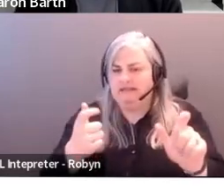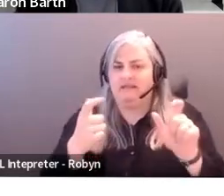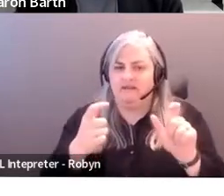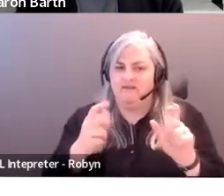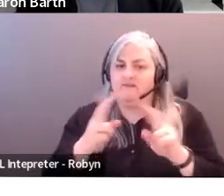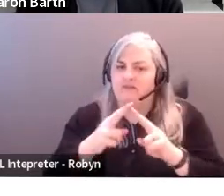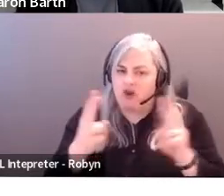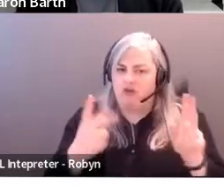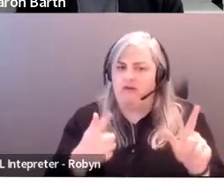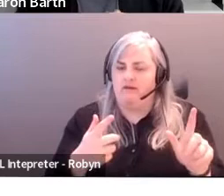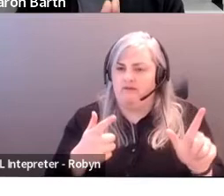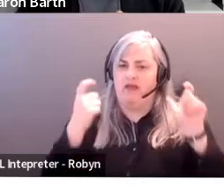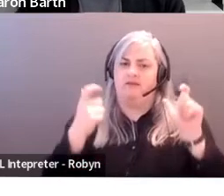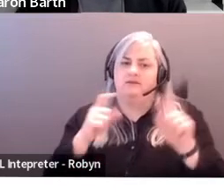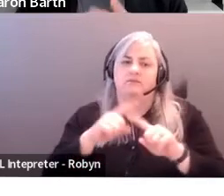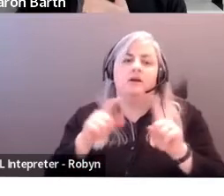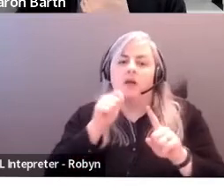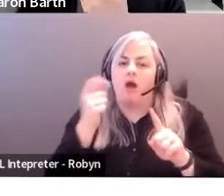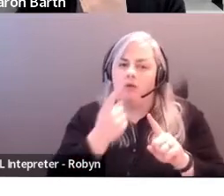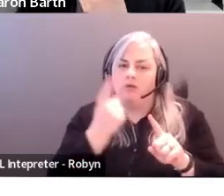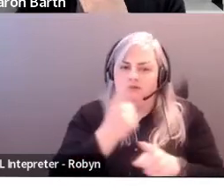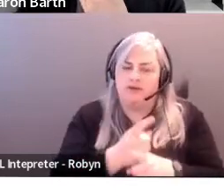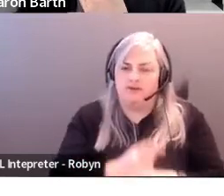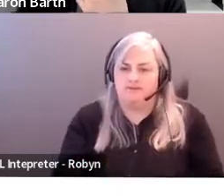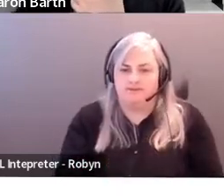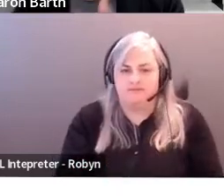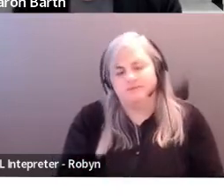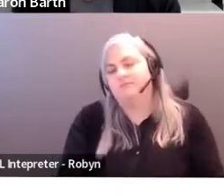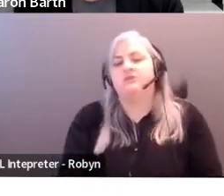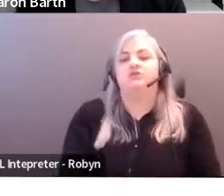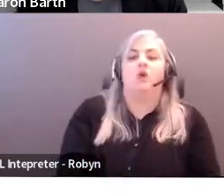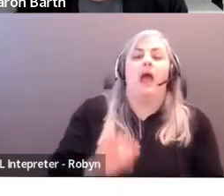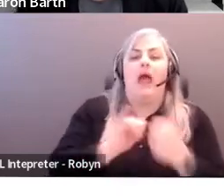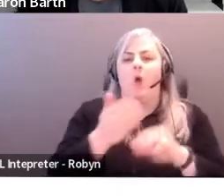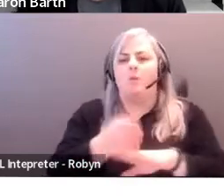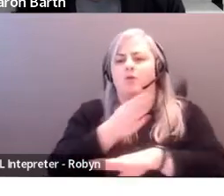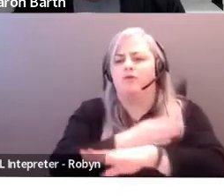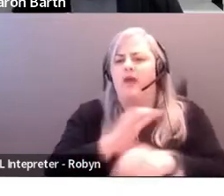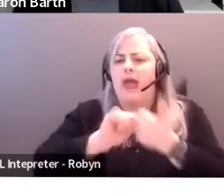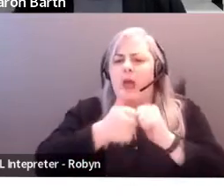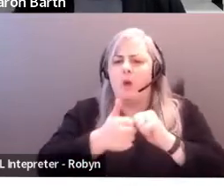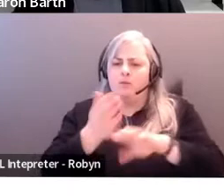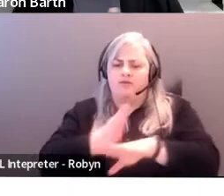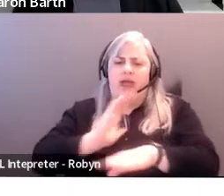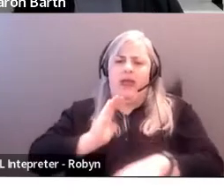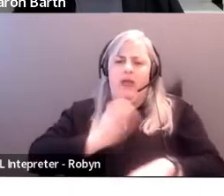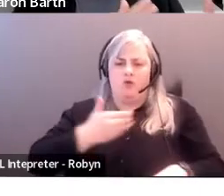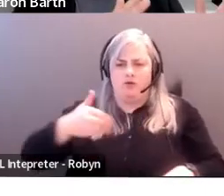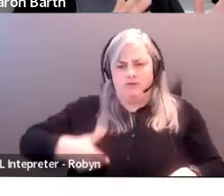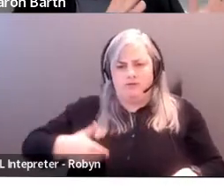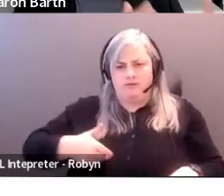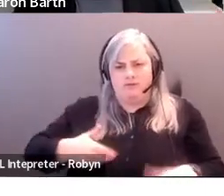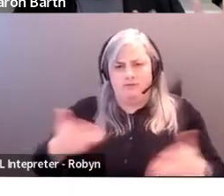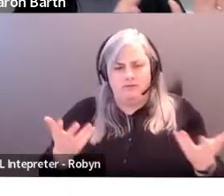very fast, but it's not always correct. So how do we get better at it, right? So we've looked at what it is.